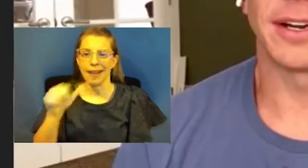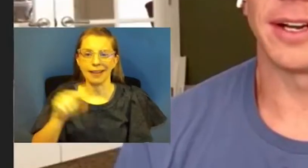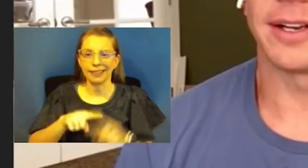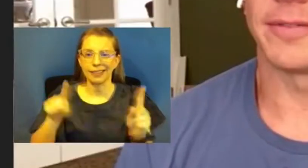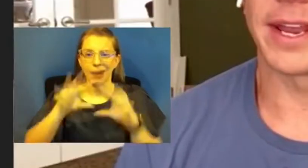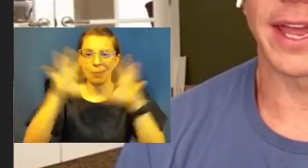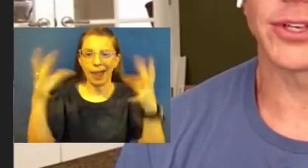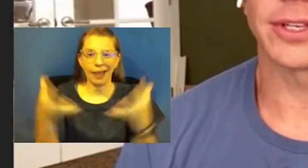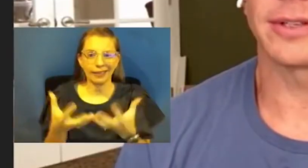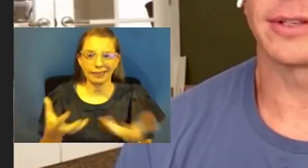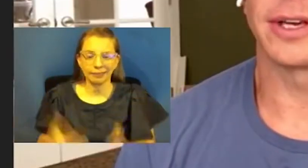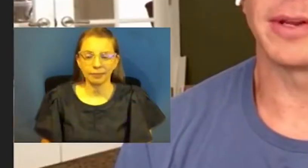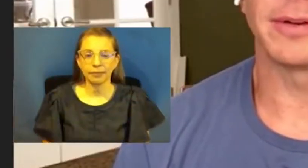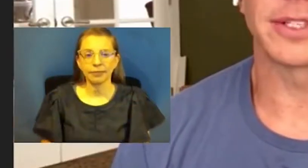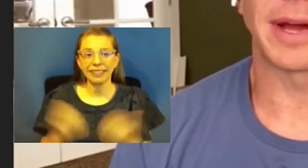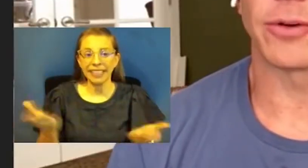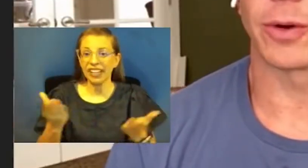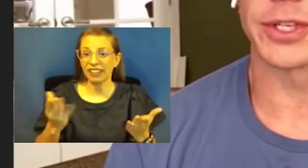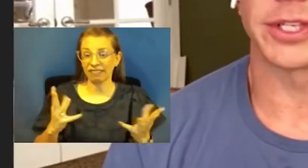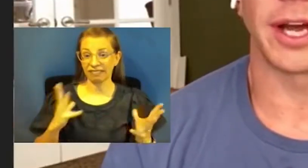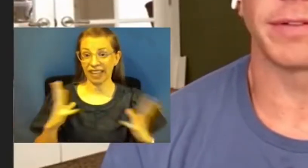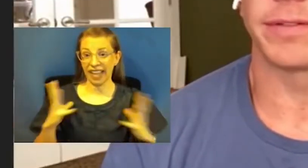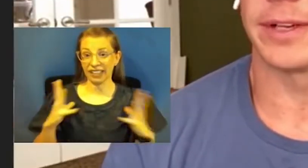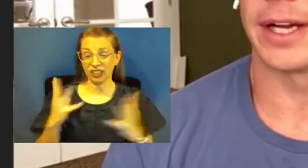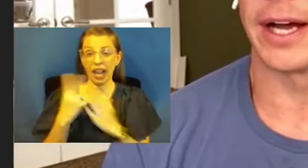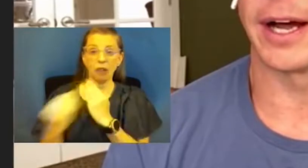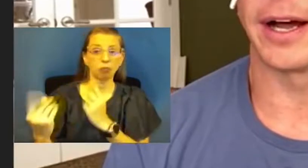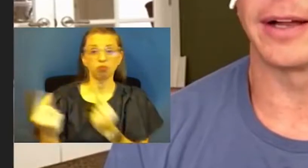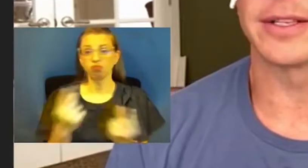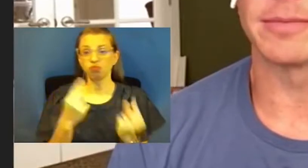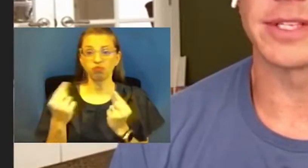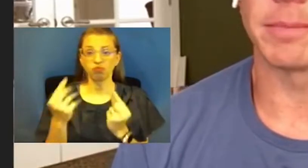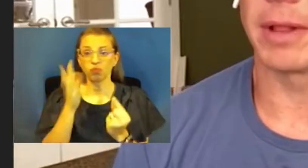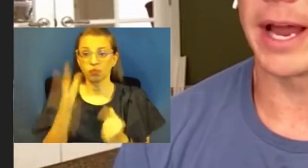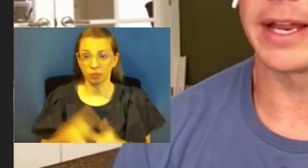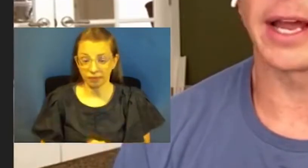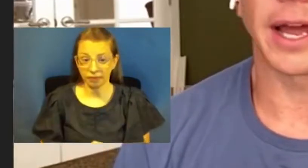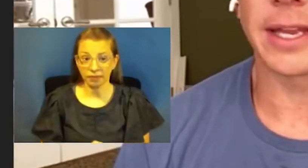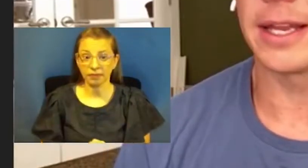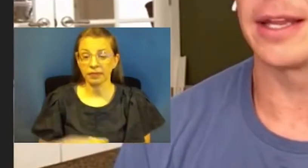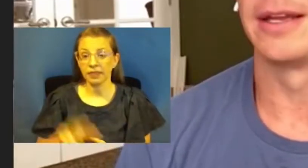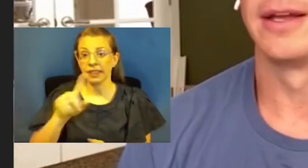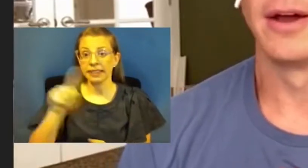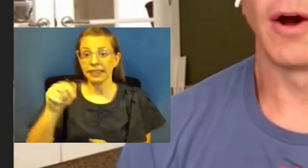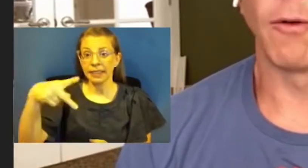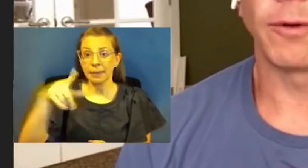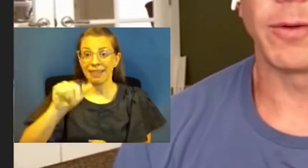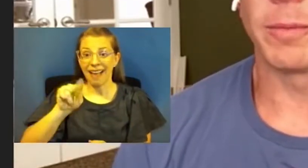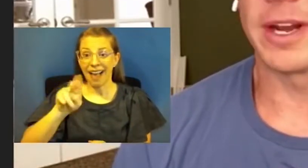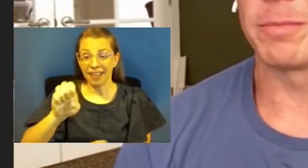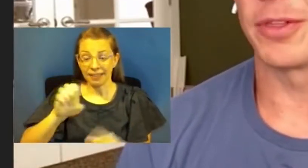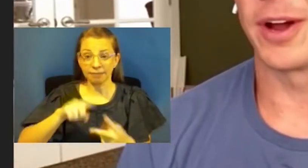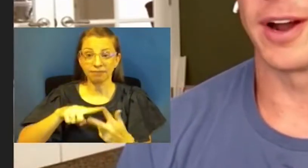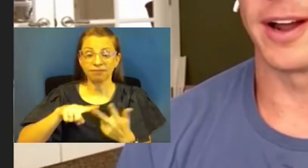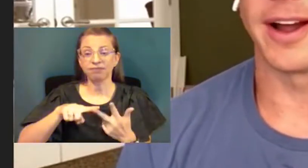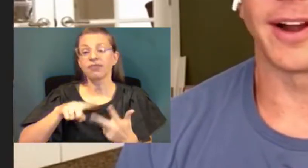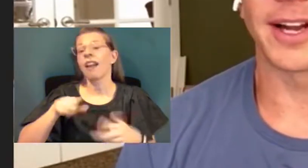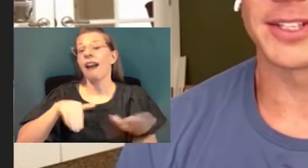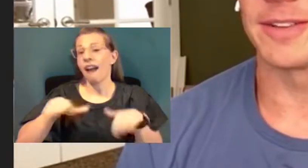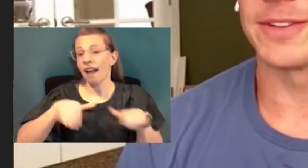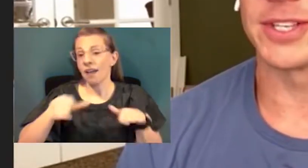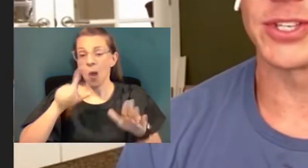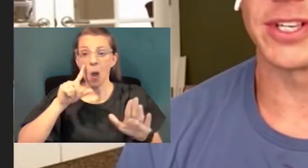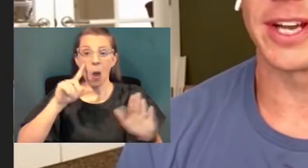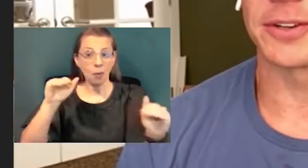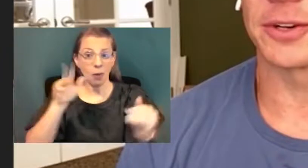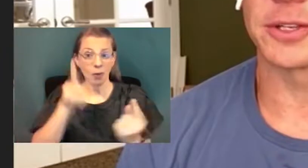Just here, vacation, going to be doing some outdoor stuff, some zip lining, hiking. Hopefully we'll meet up with our